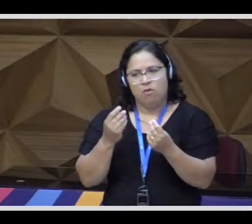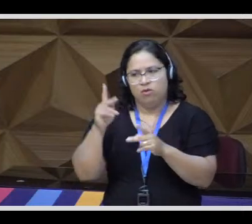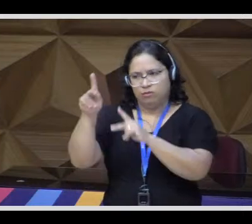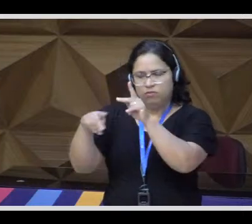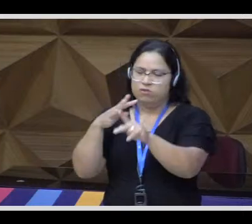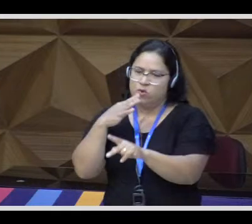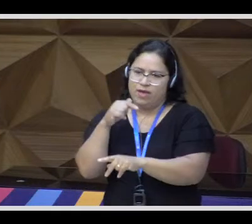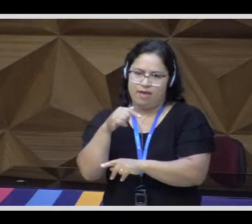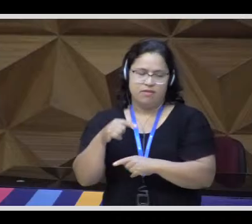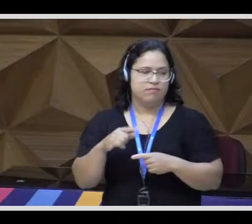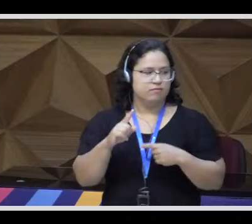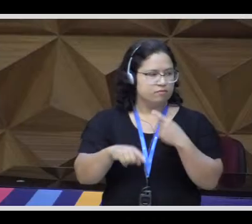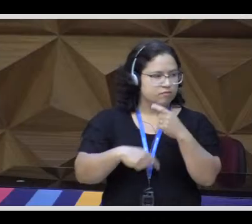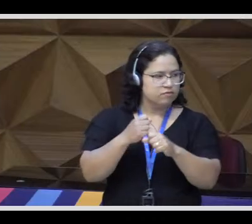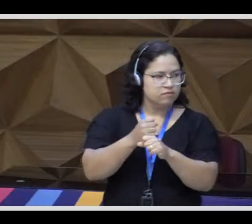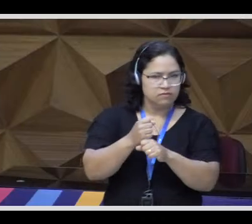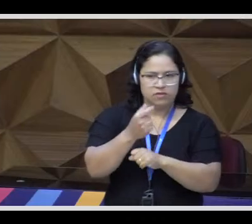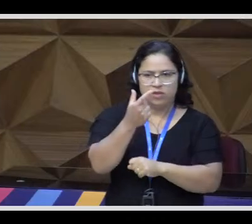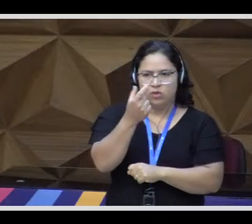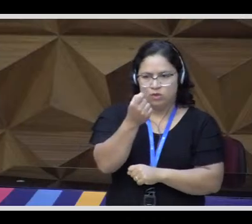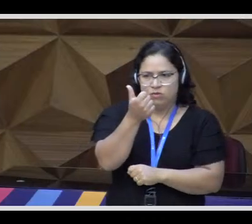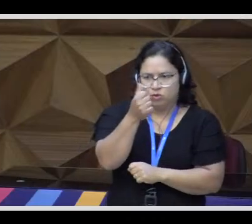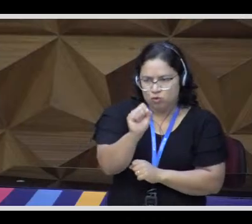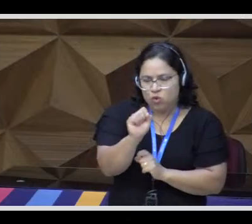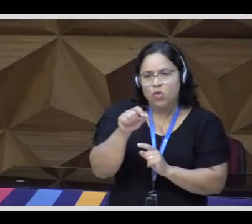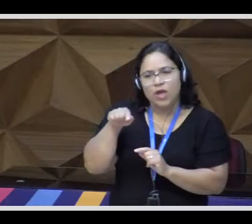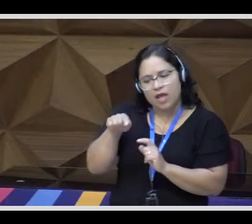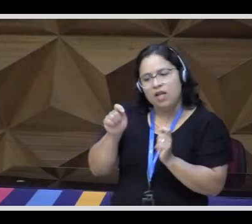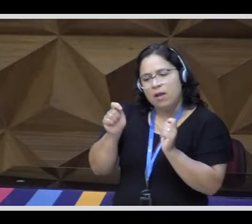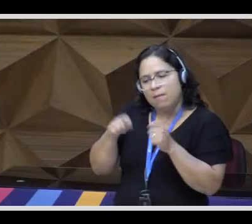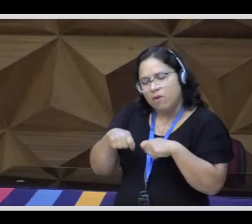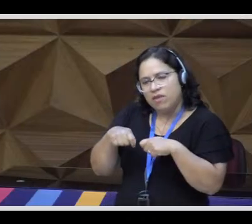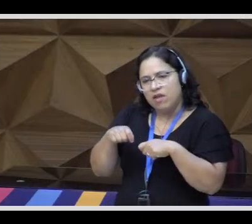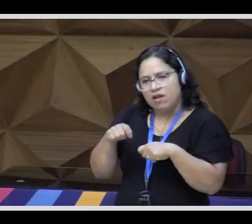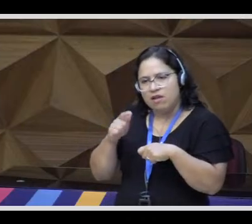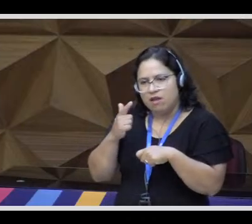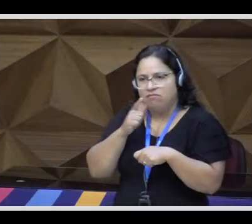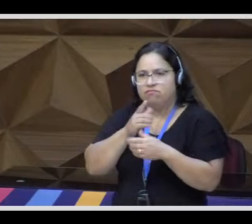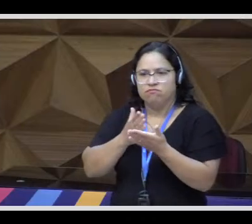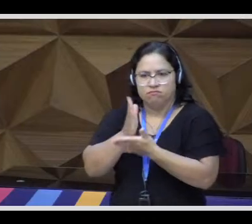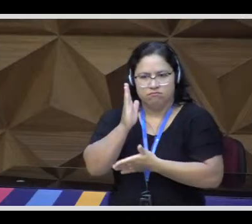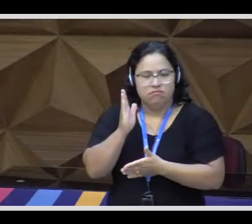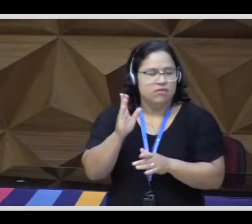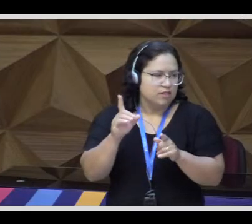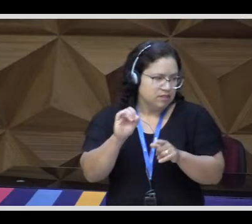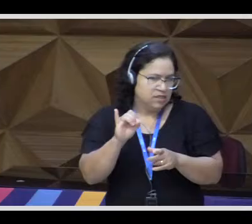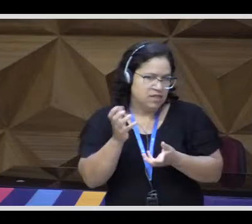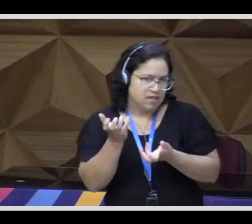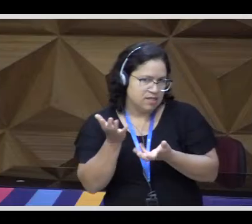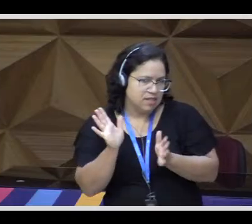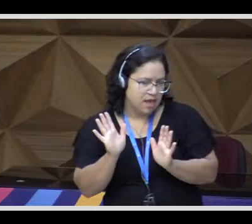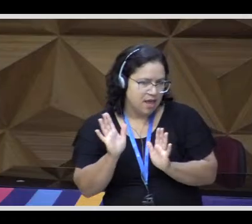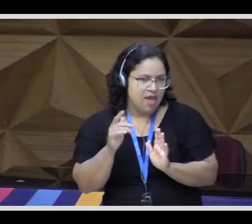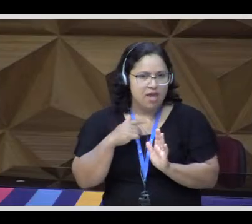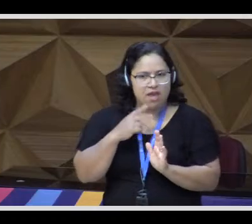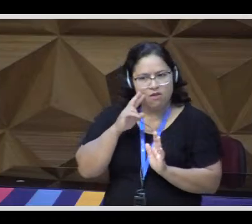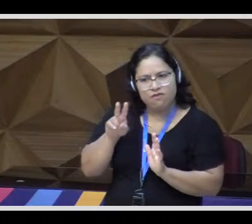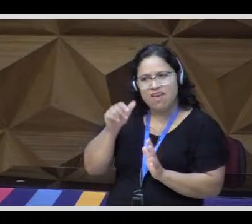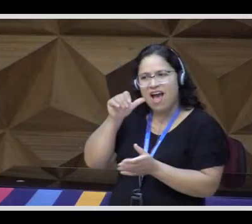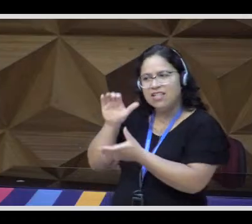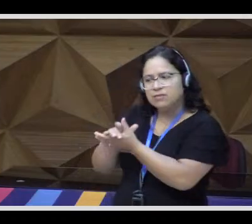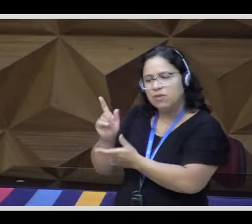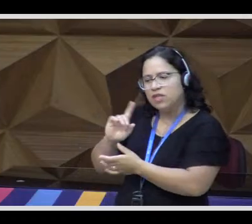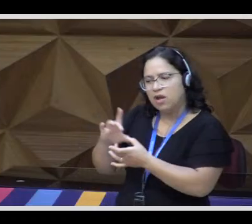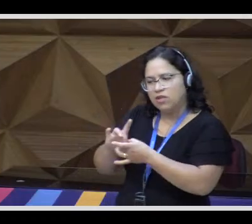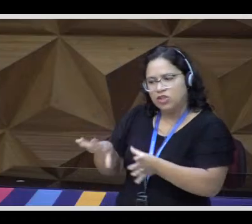2018, he could be president if he wanted. Okay, I heard his wife didn't allow him to do